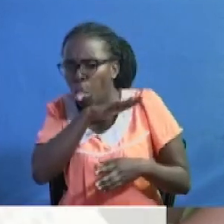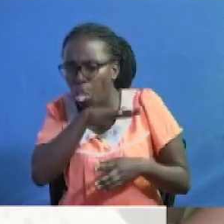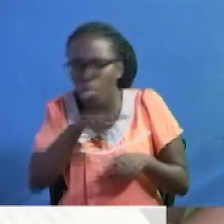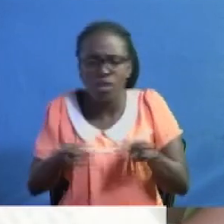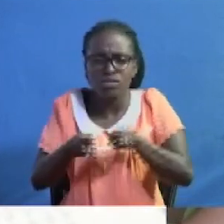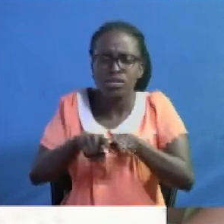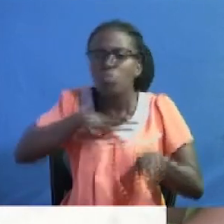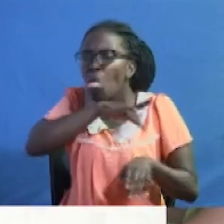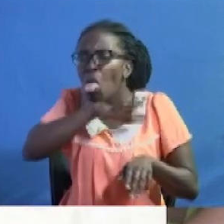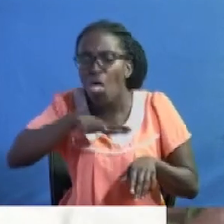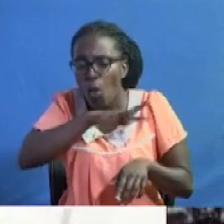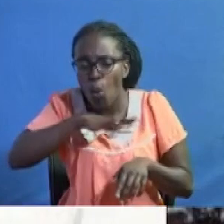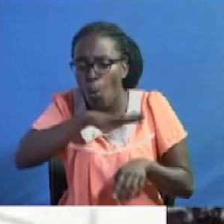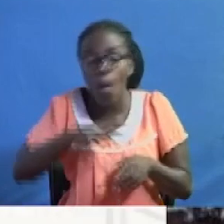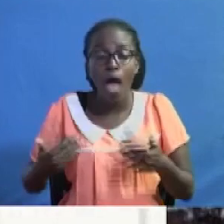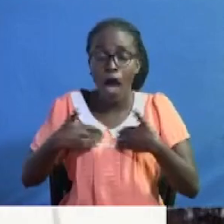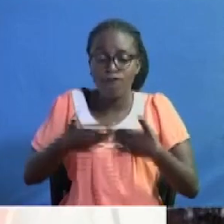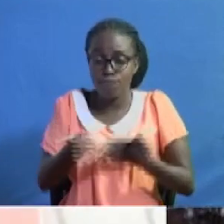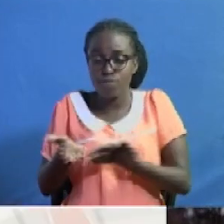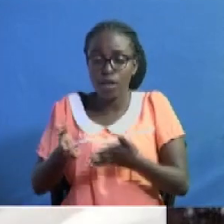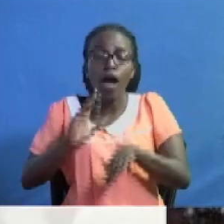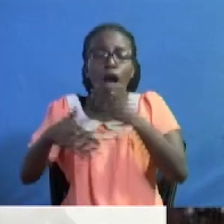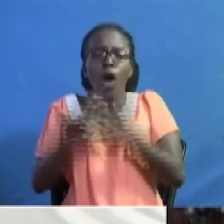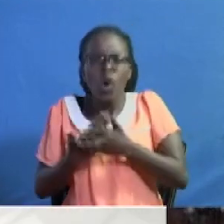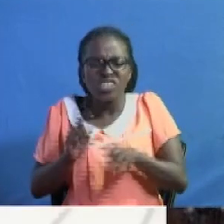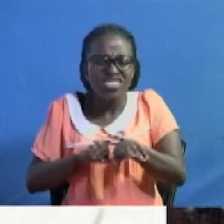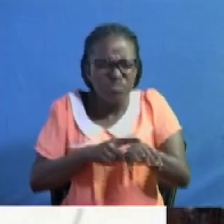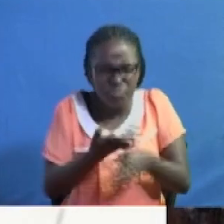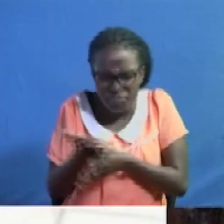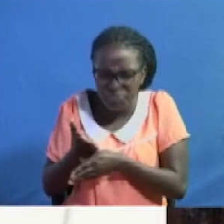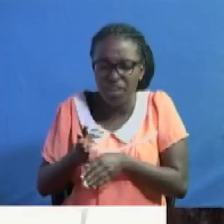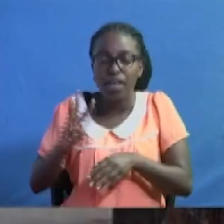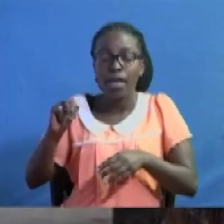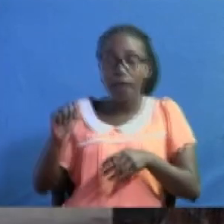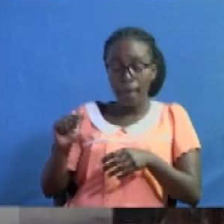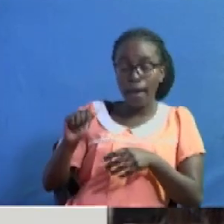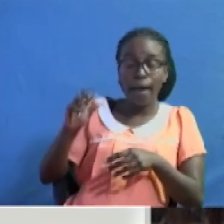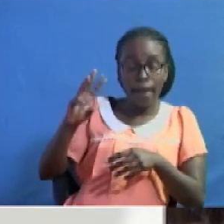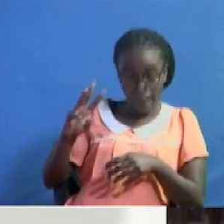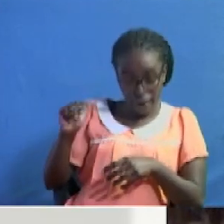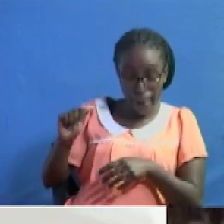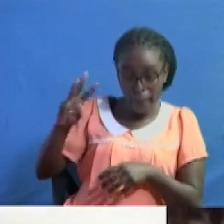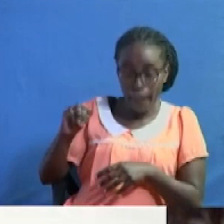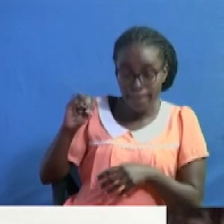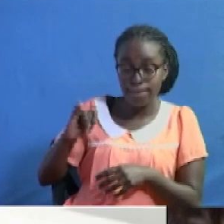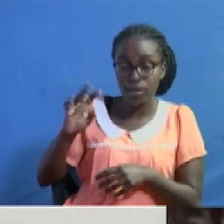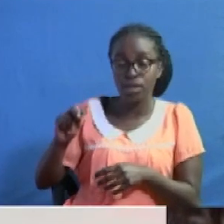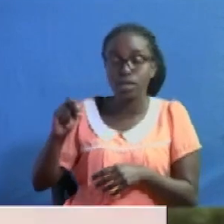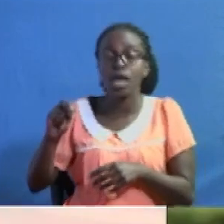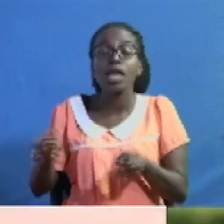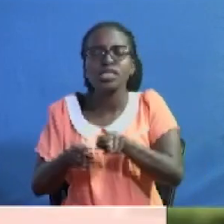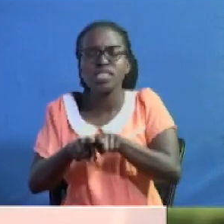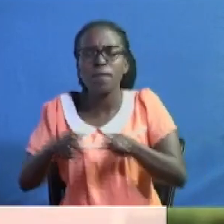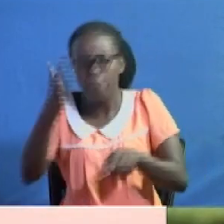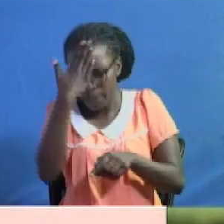garbage, respectively. DCI boss Amin Mohammed confirmed that an autopsy will be carried out on Monday on